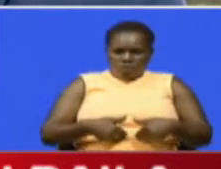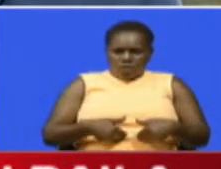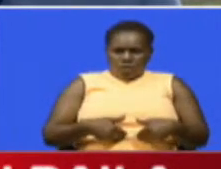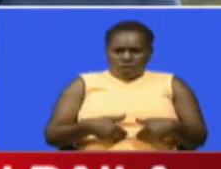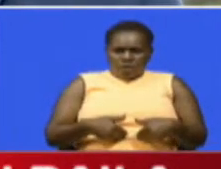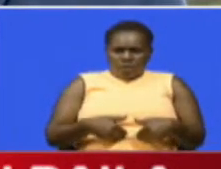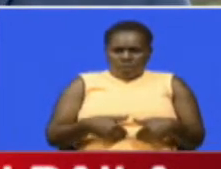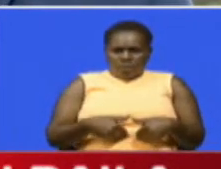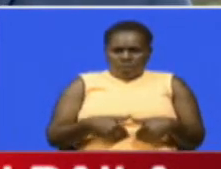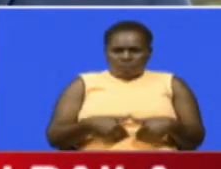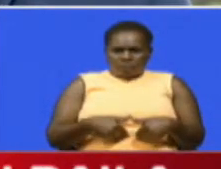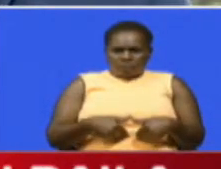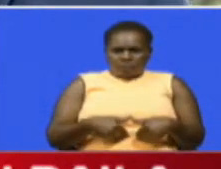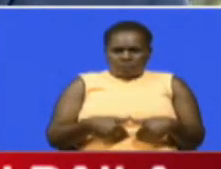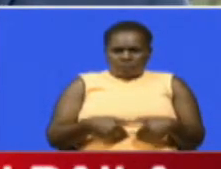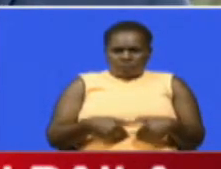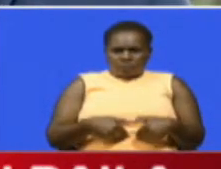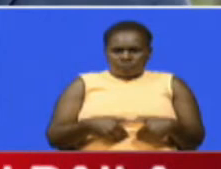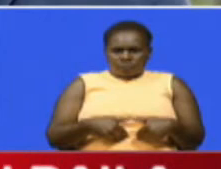that